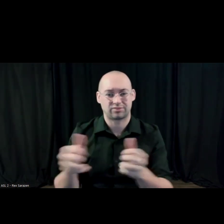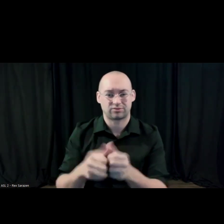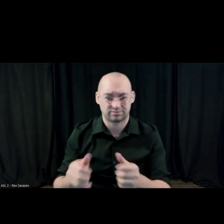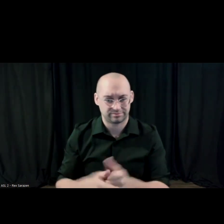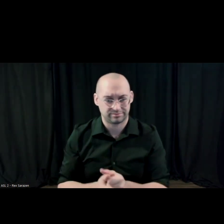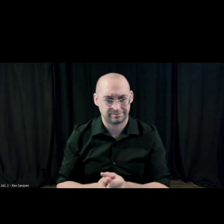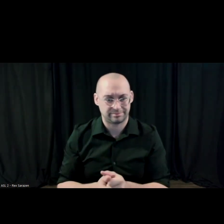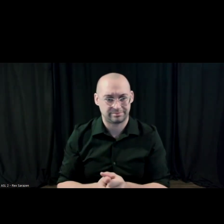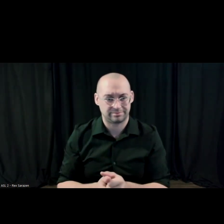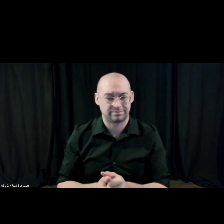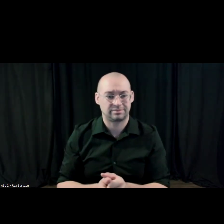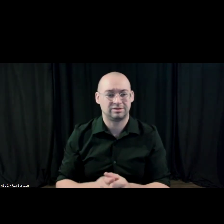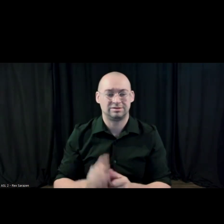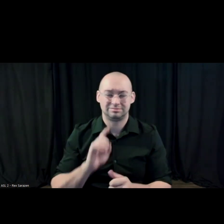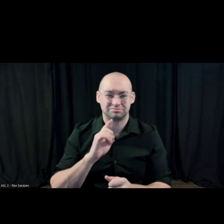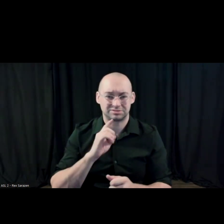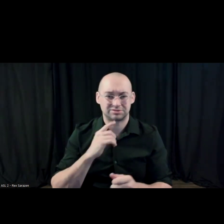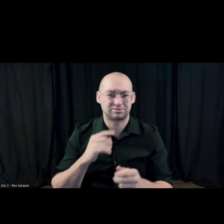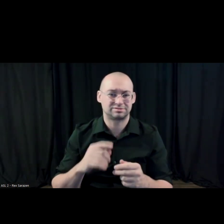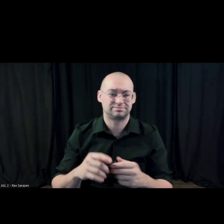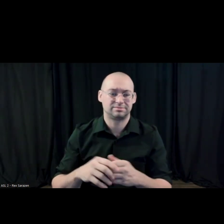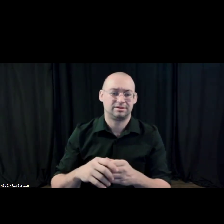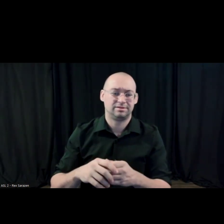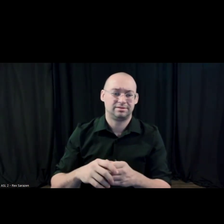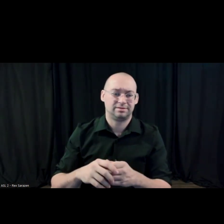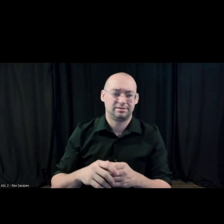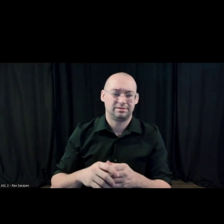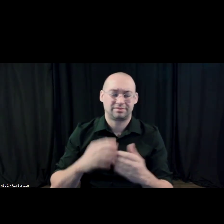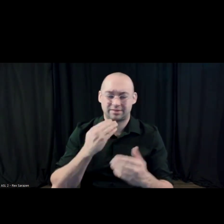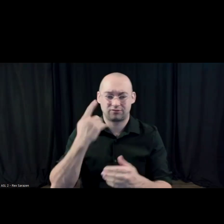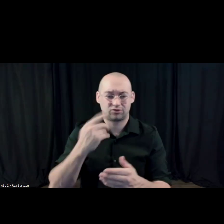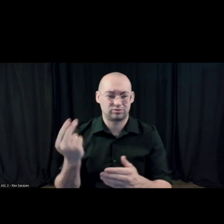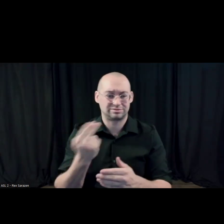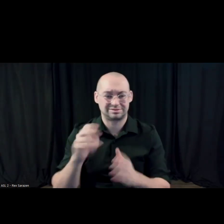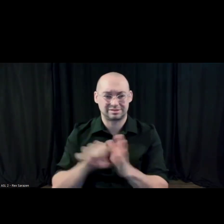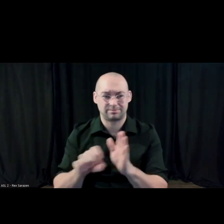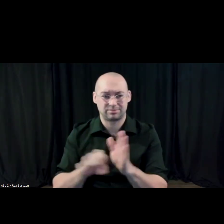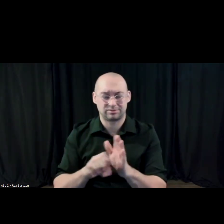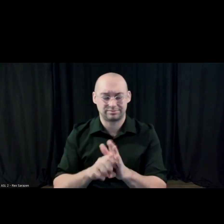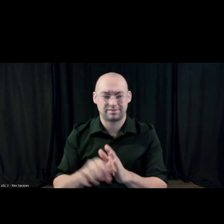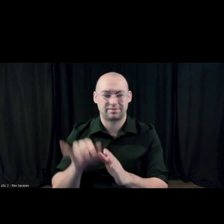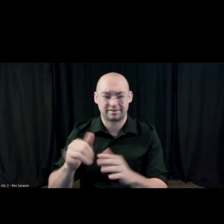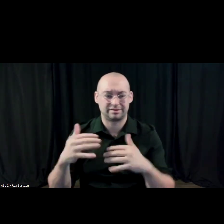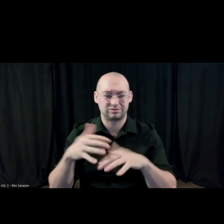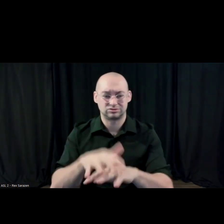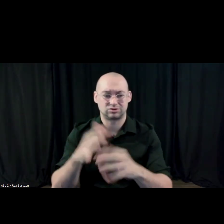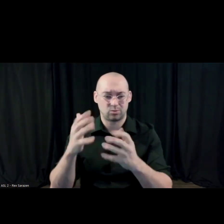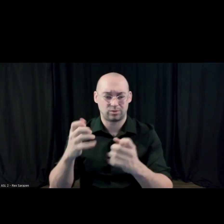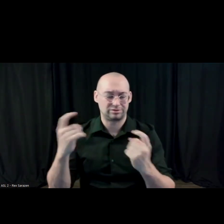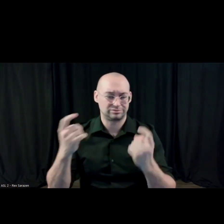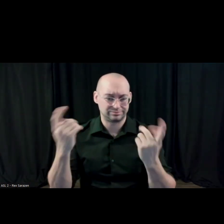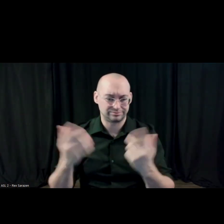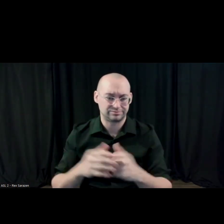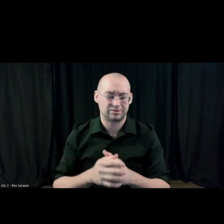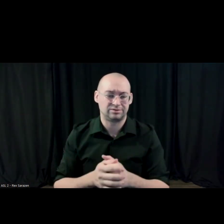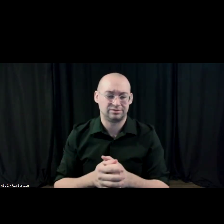urgency and need in communities. So just thank you for being the example of the cross-cutting integration that we are trying to achieve. And we will be working